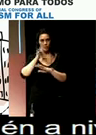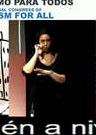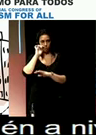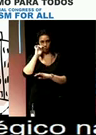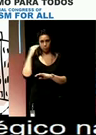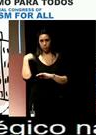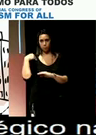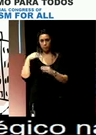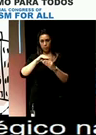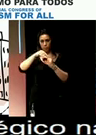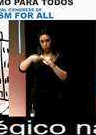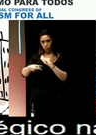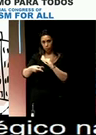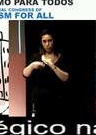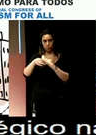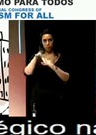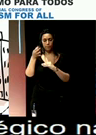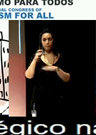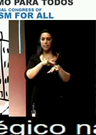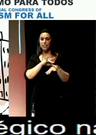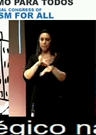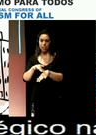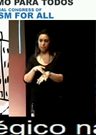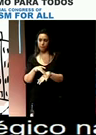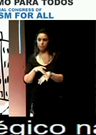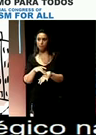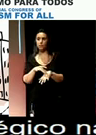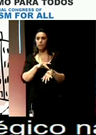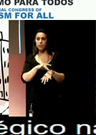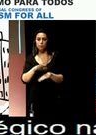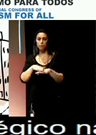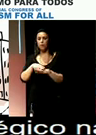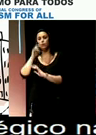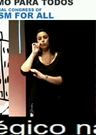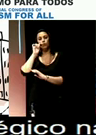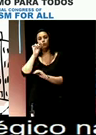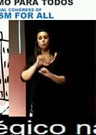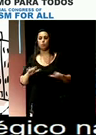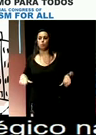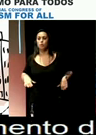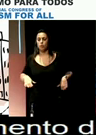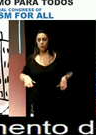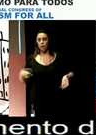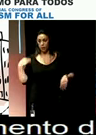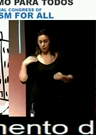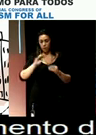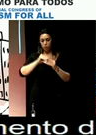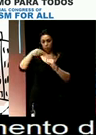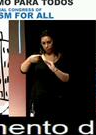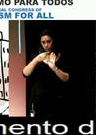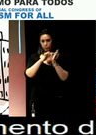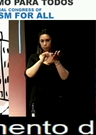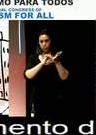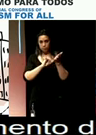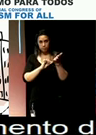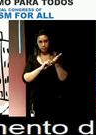of the development of tourism in Portugal. This document was revised